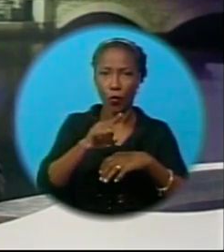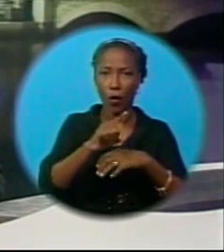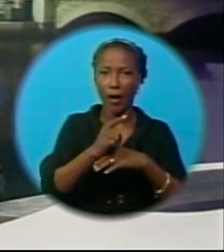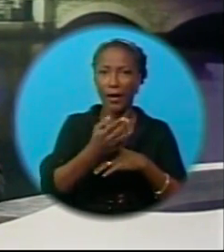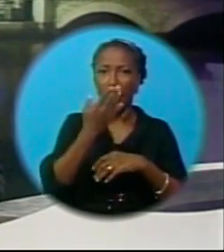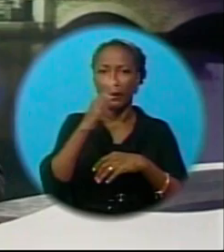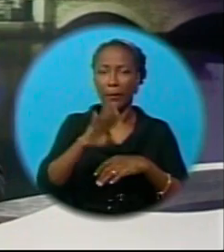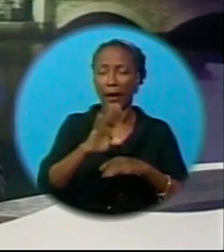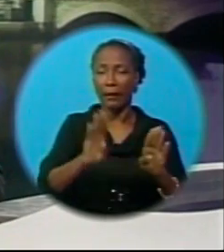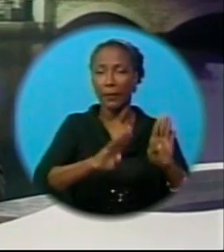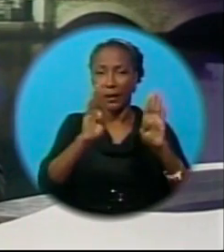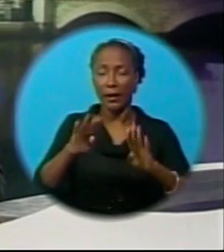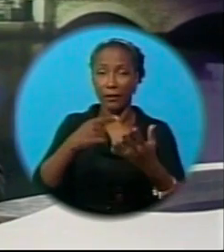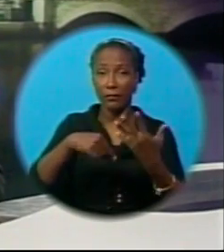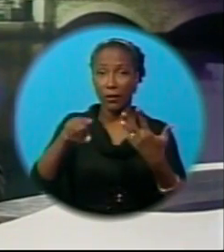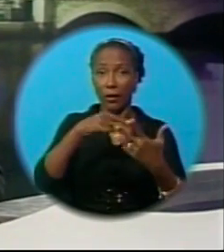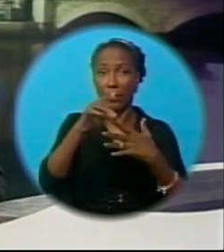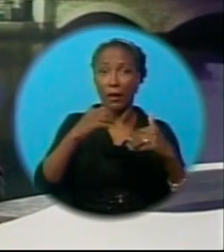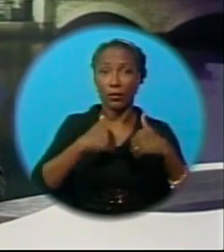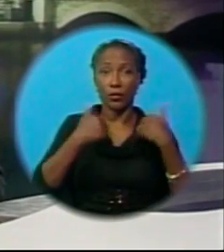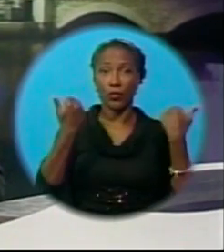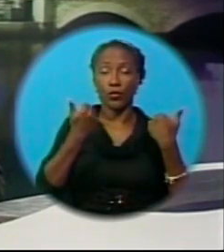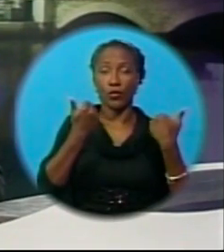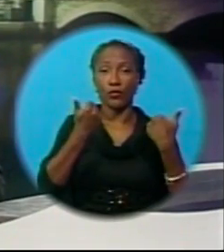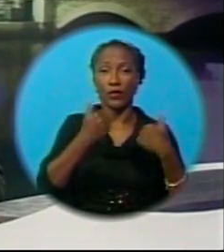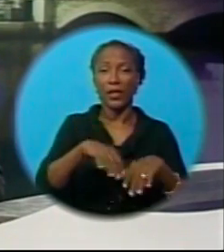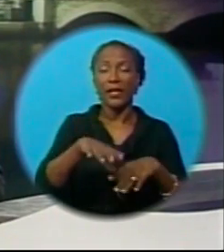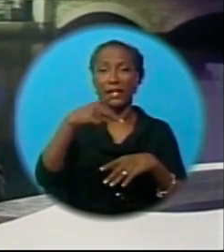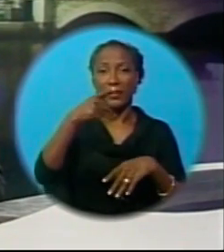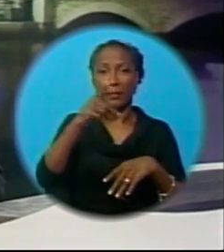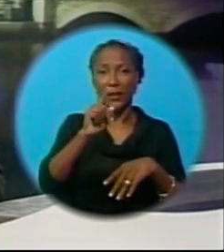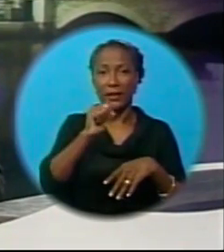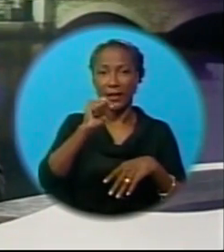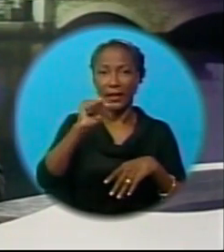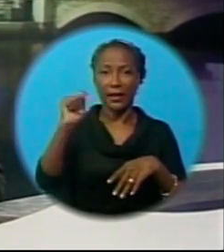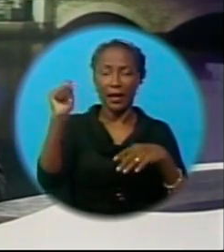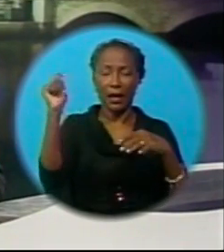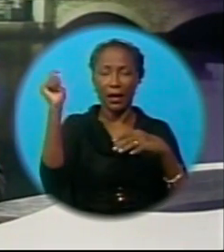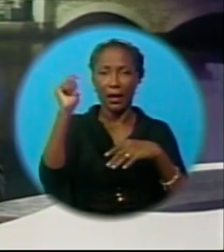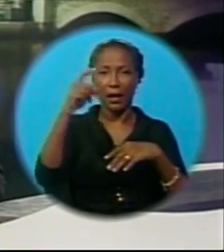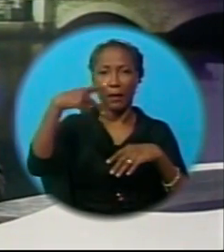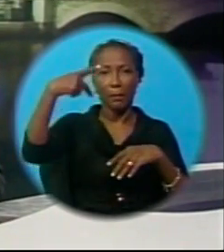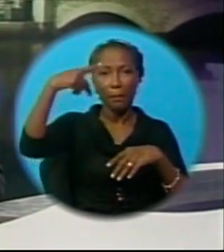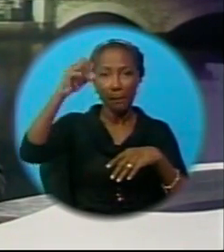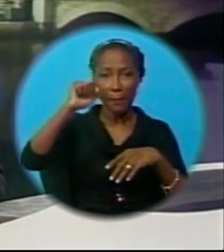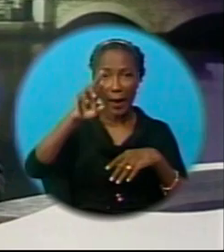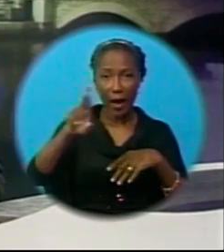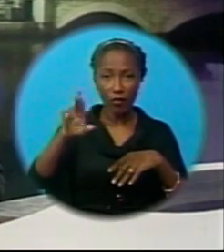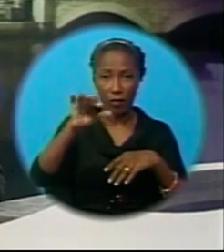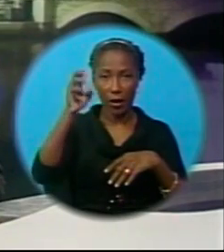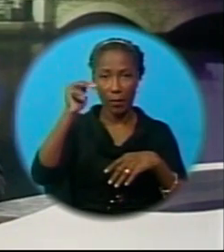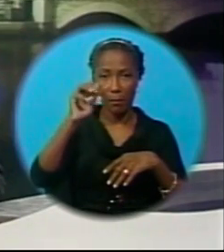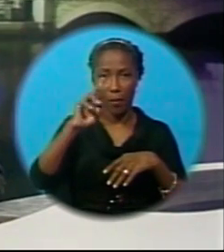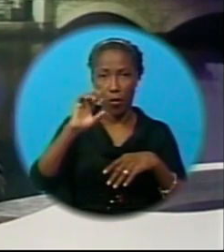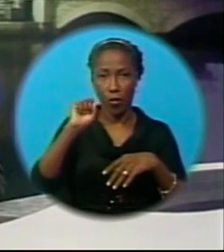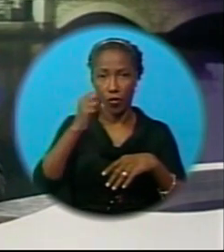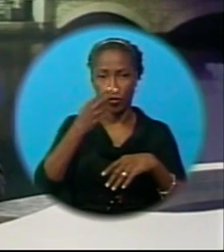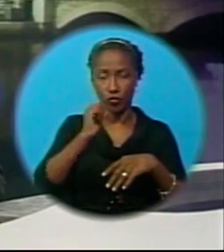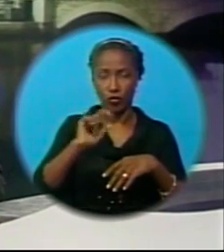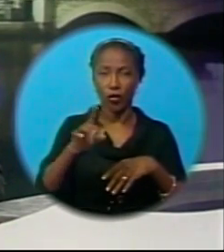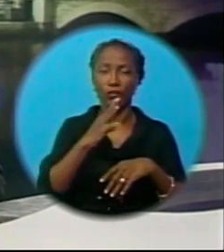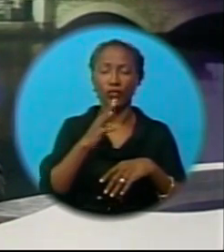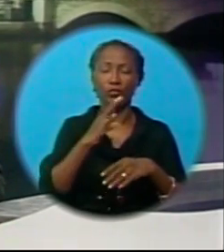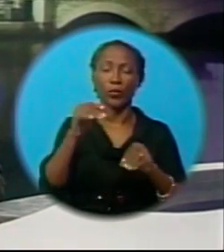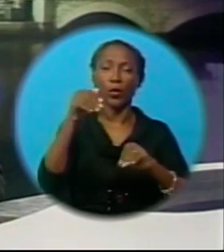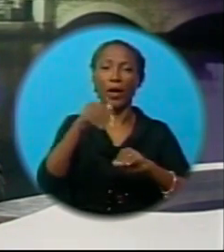is president of the Charles F. Broome Memorial Primaries Association, Mr. Parry Marshall, who made his comments at the school's recent graduation. While he